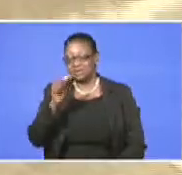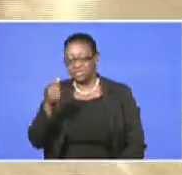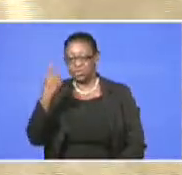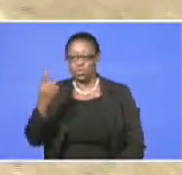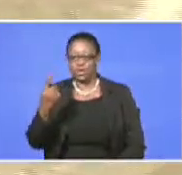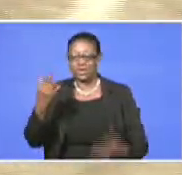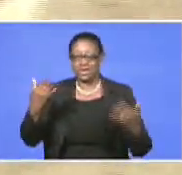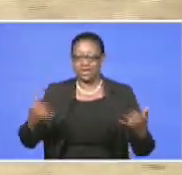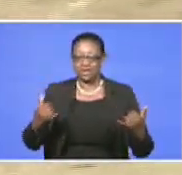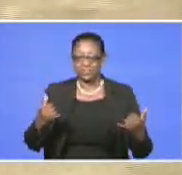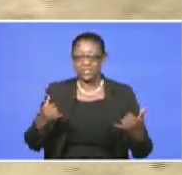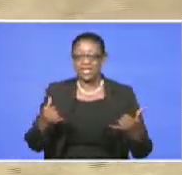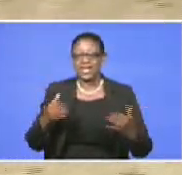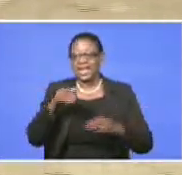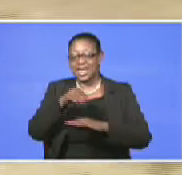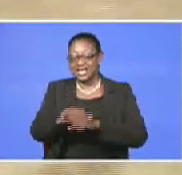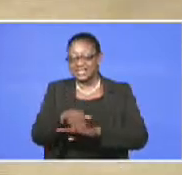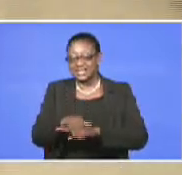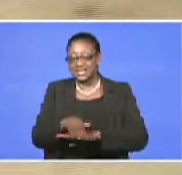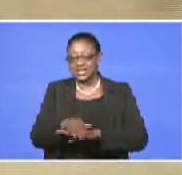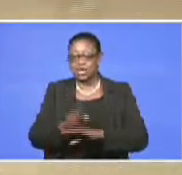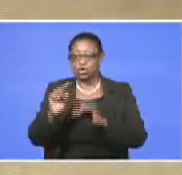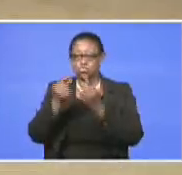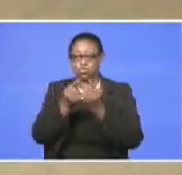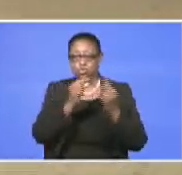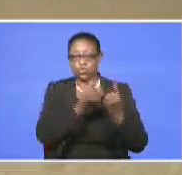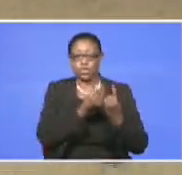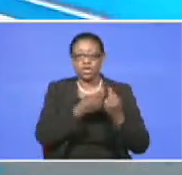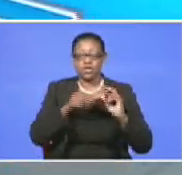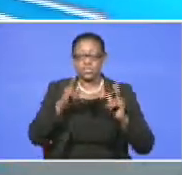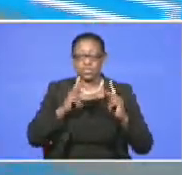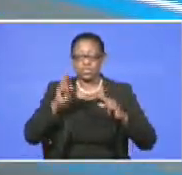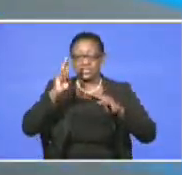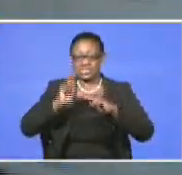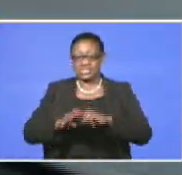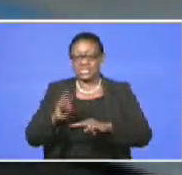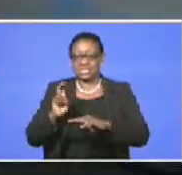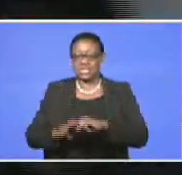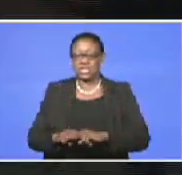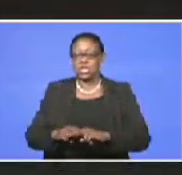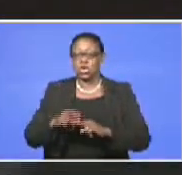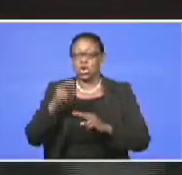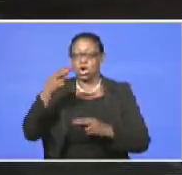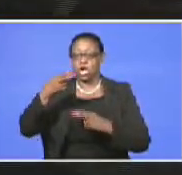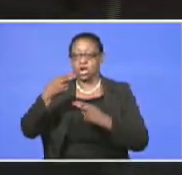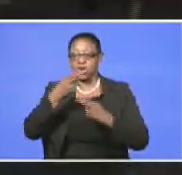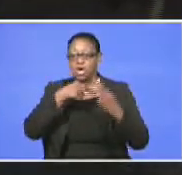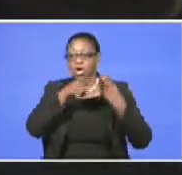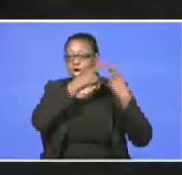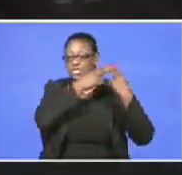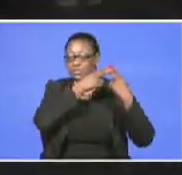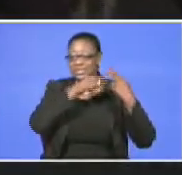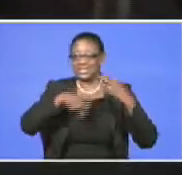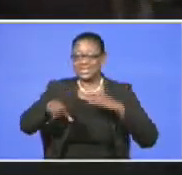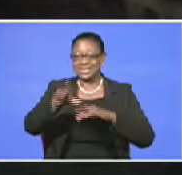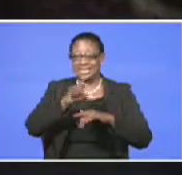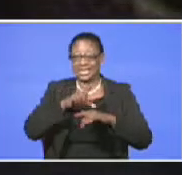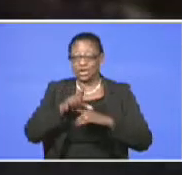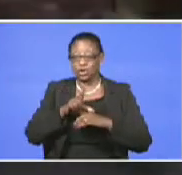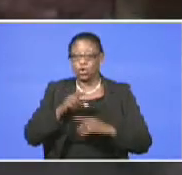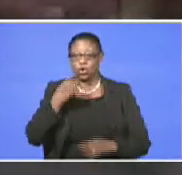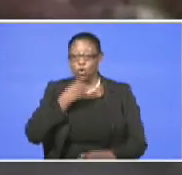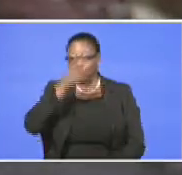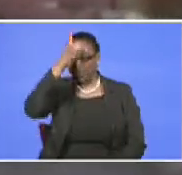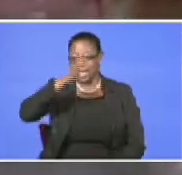report that shortly after midnight, a group of people had been sitting in front of an abandoned building on Hospital Lane when they were approached by a gunman who